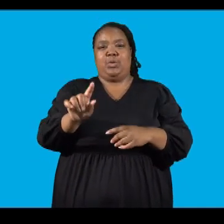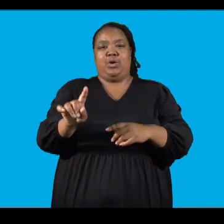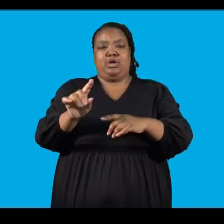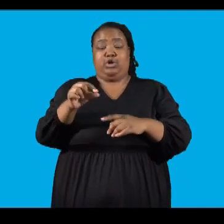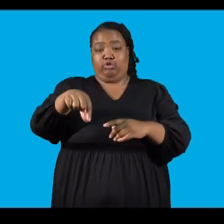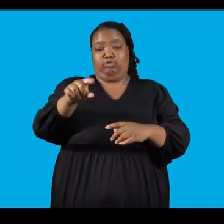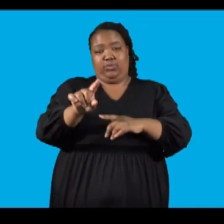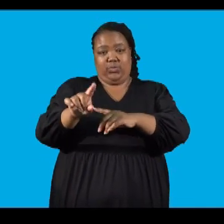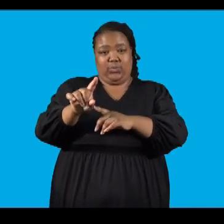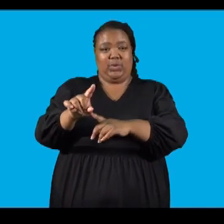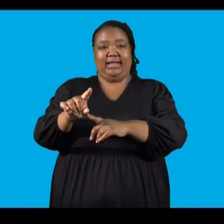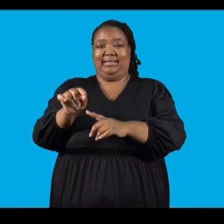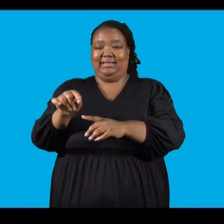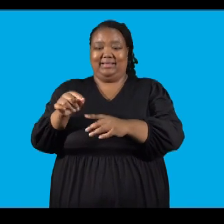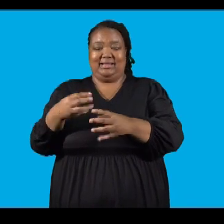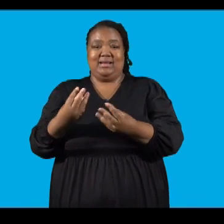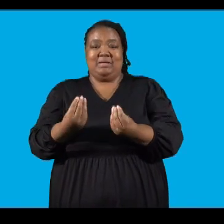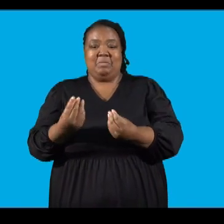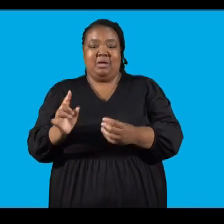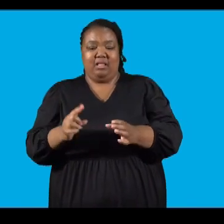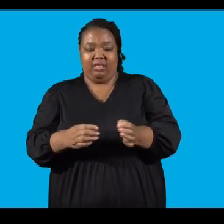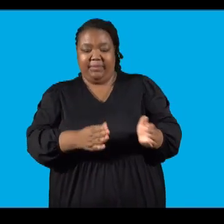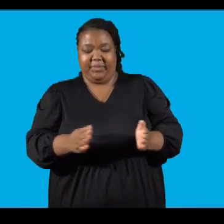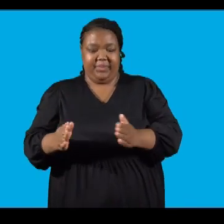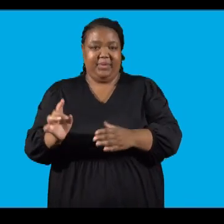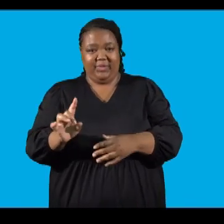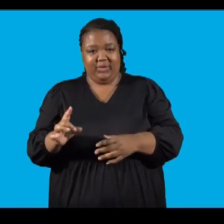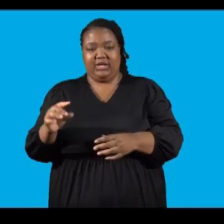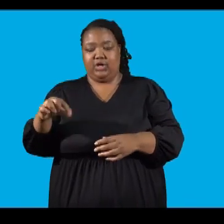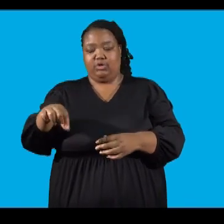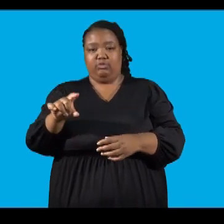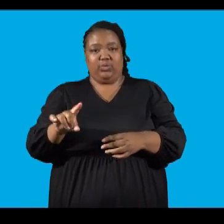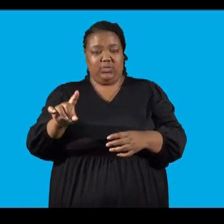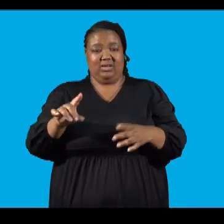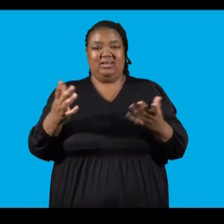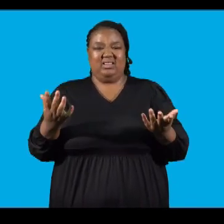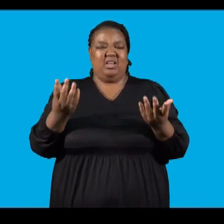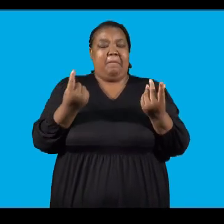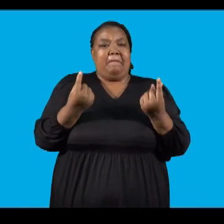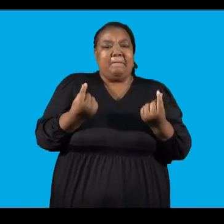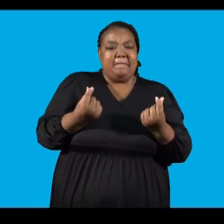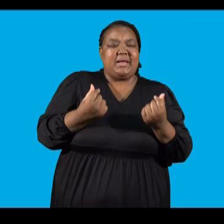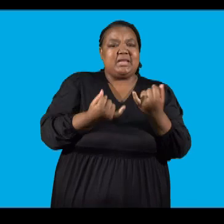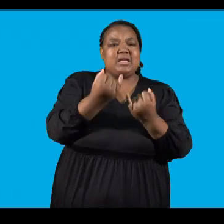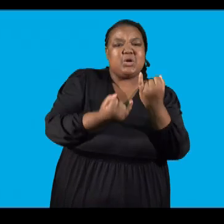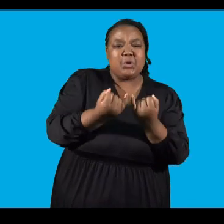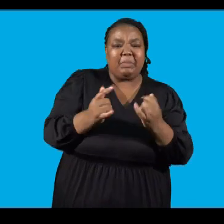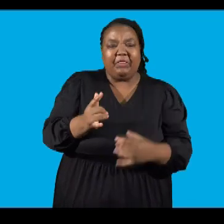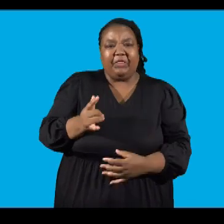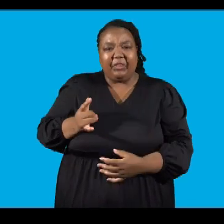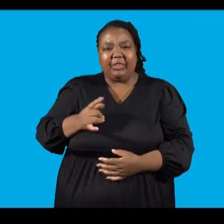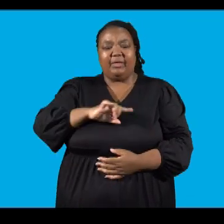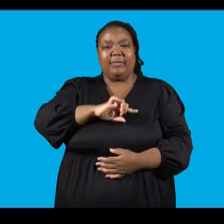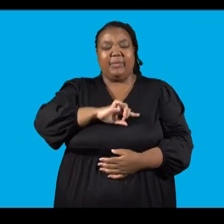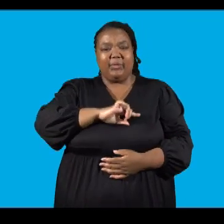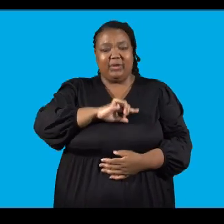P1 and our quantity will be Q1. So the question is saying, why are they reluctant to compete on prices? In other words,